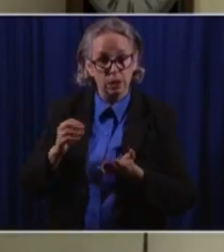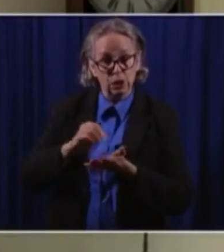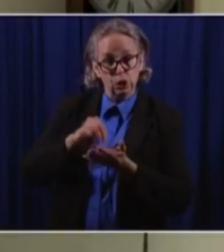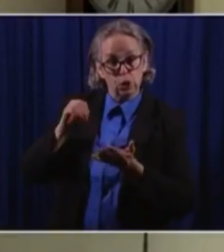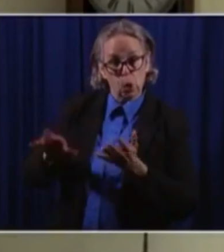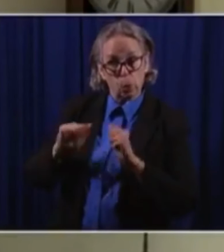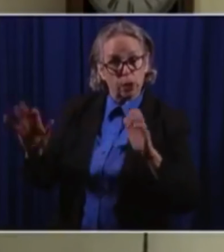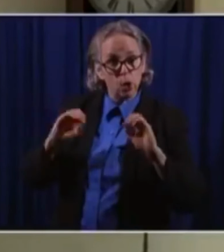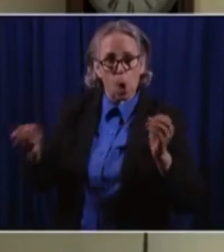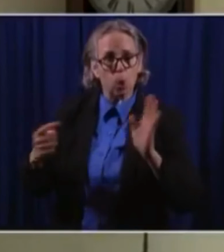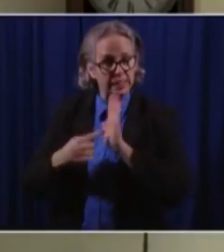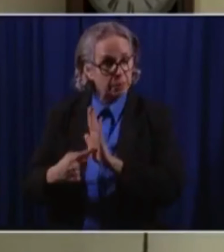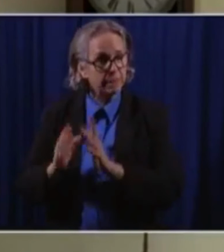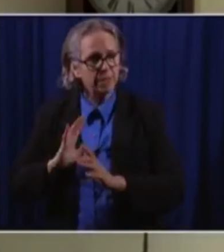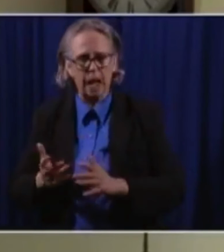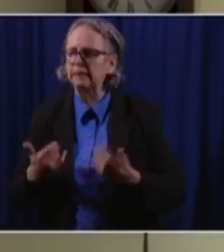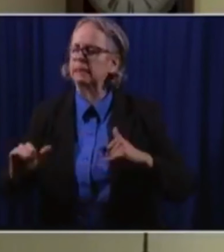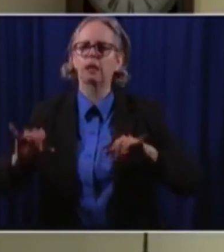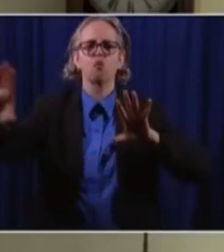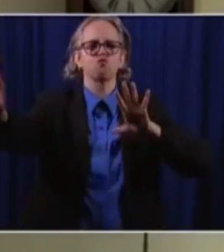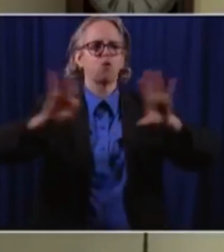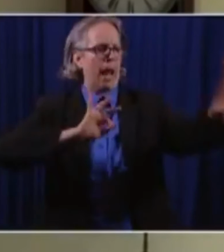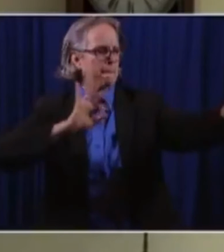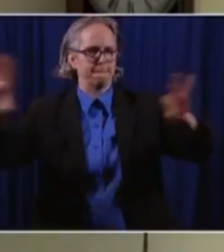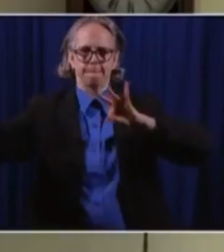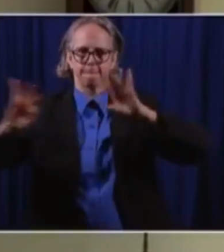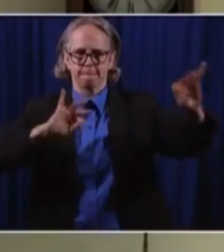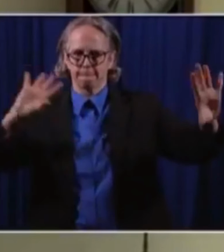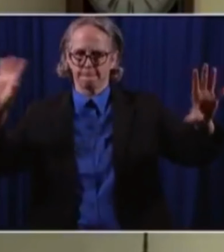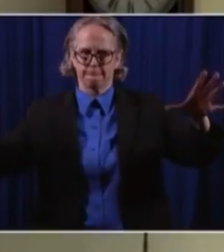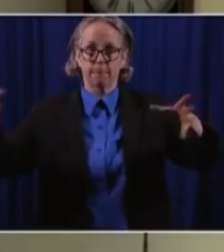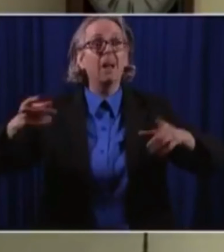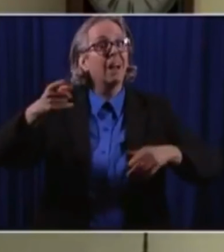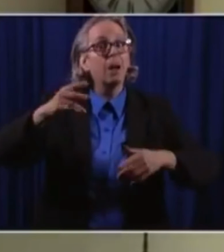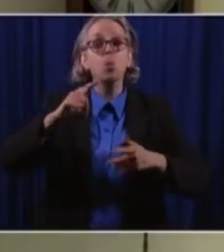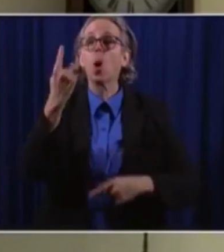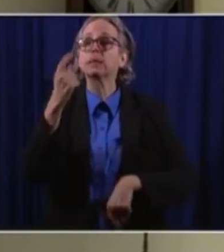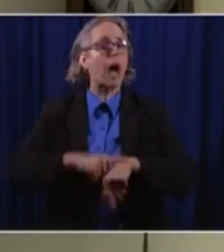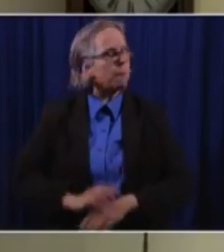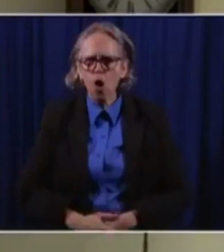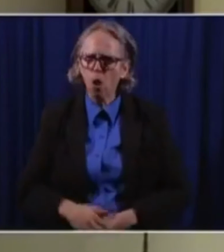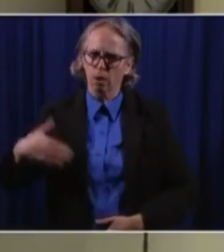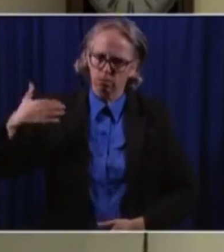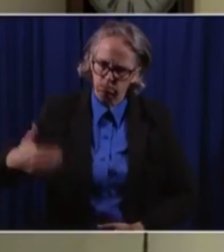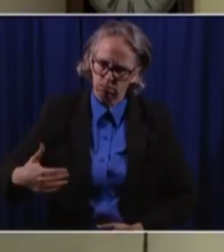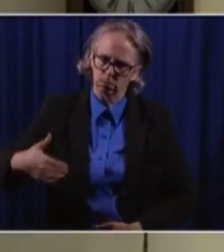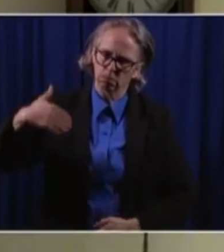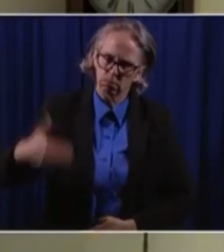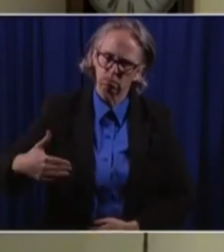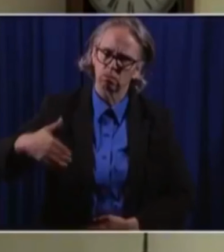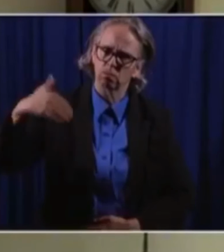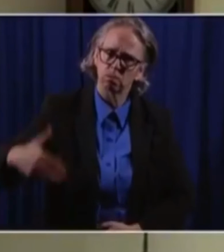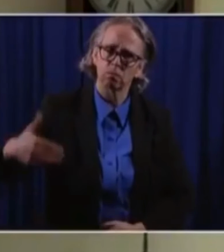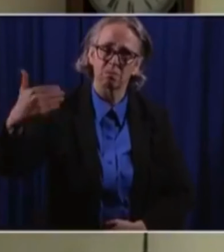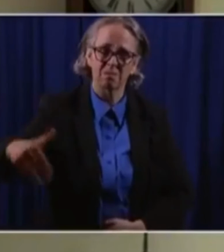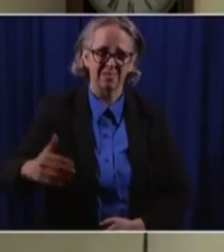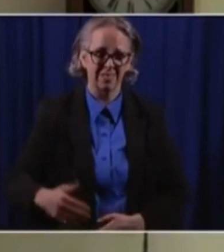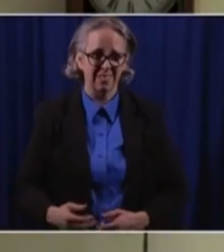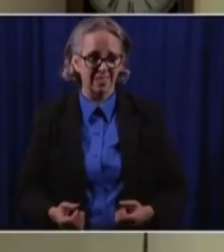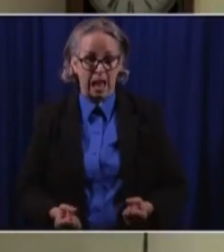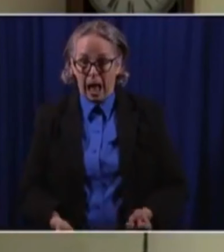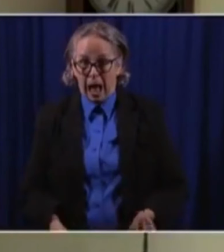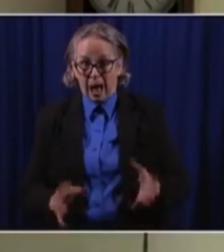of their students. We're leaving it up to them as to what population to test